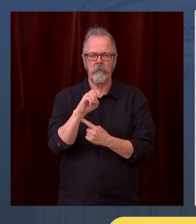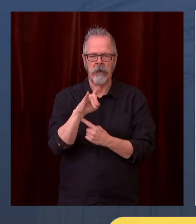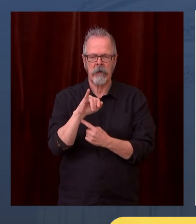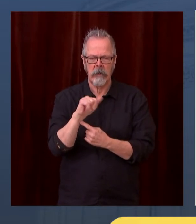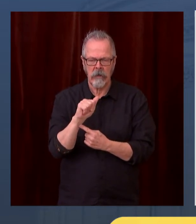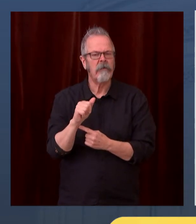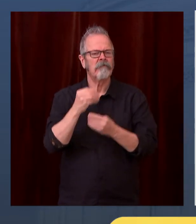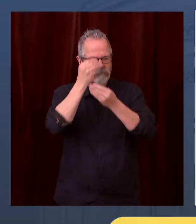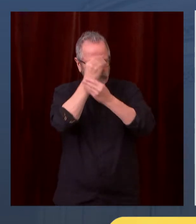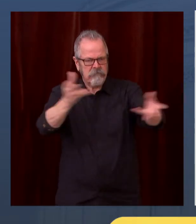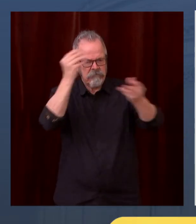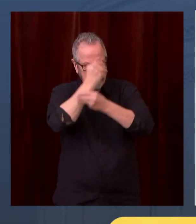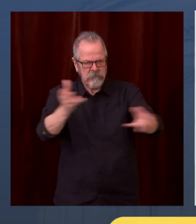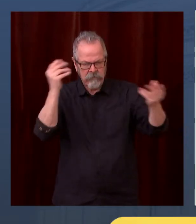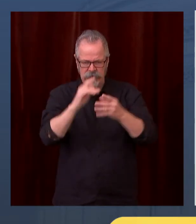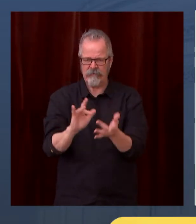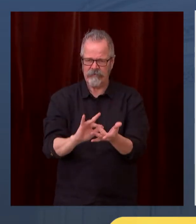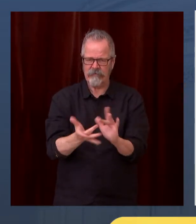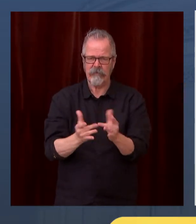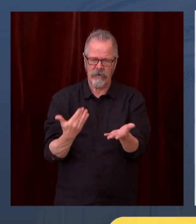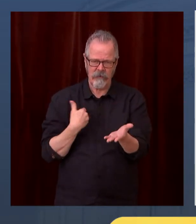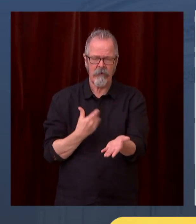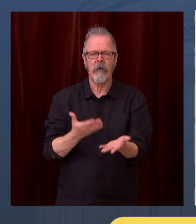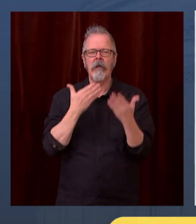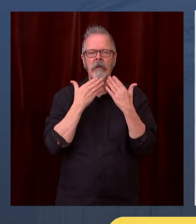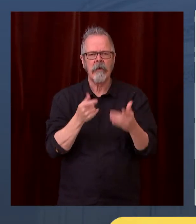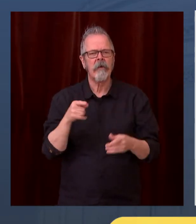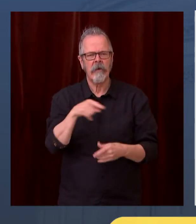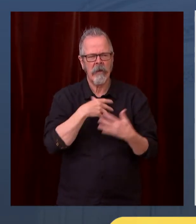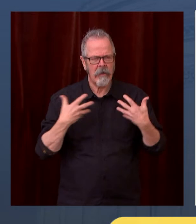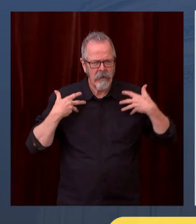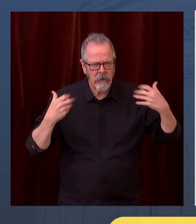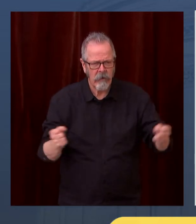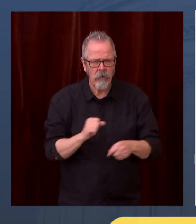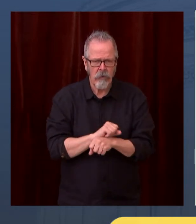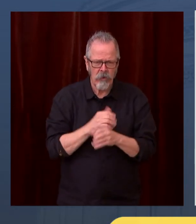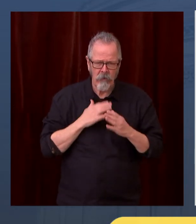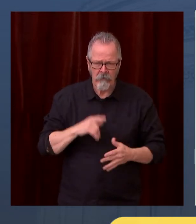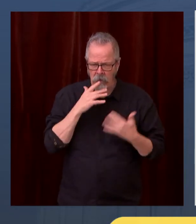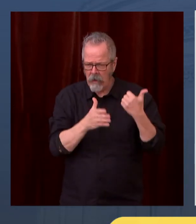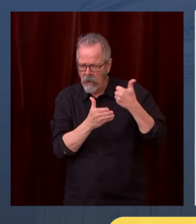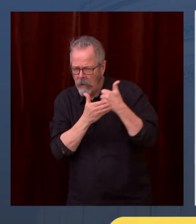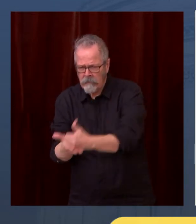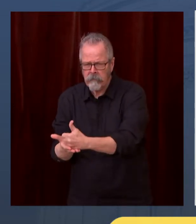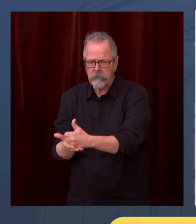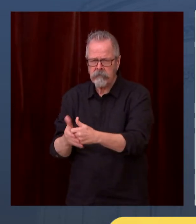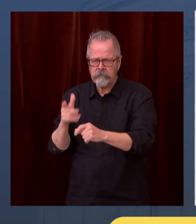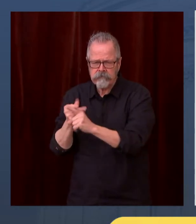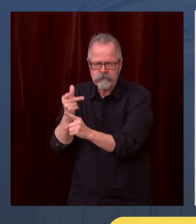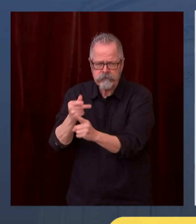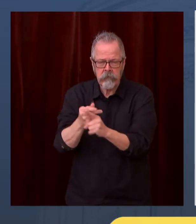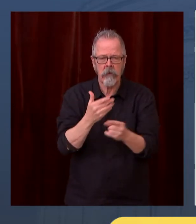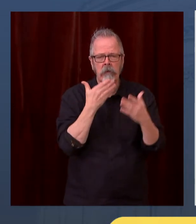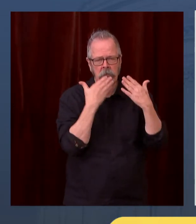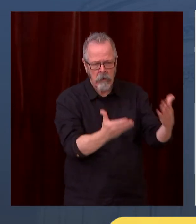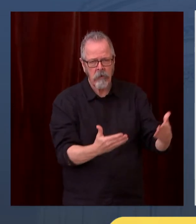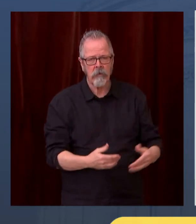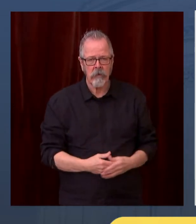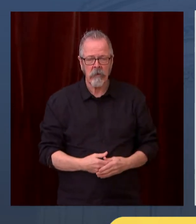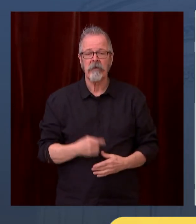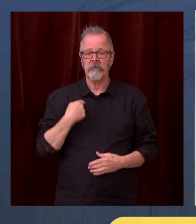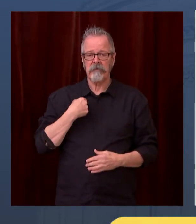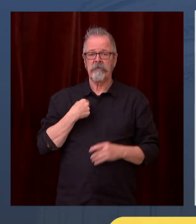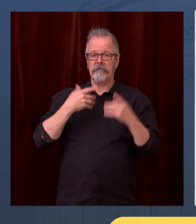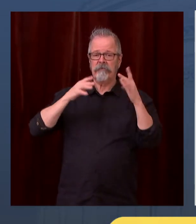workers who are working each and every day to get the people of Washington vaccinated. I've had a chance to visit smaller communities, larger ones, urban,